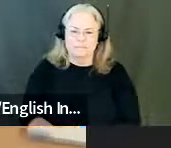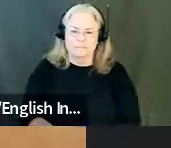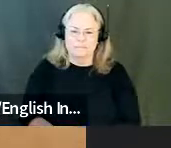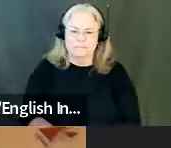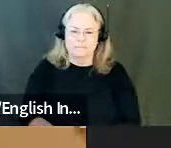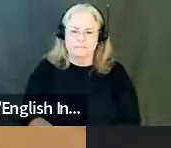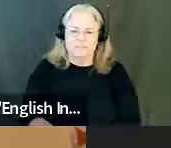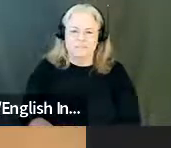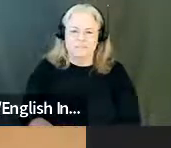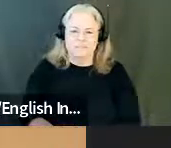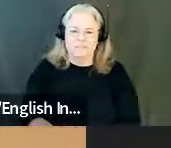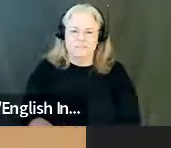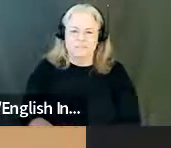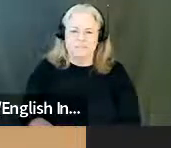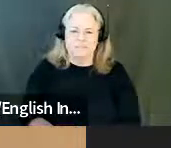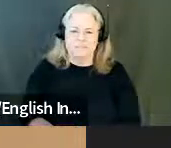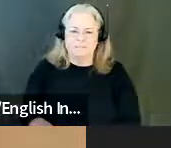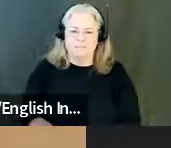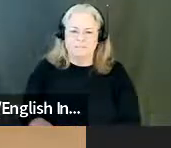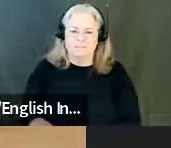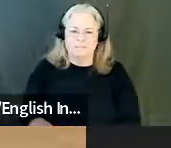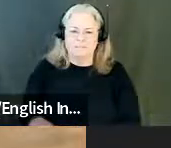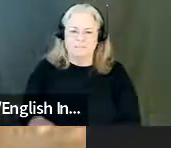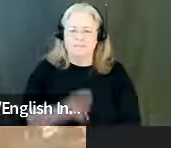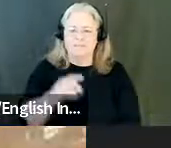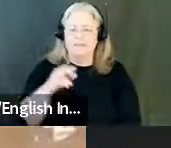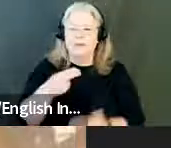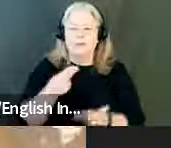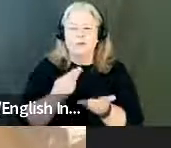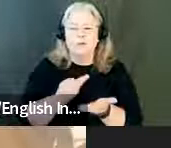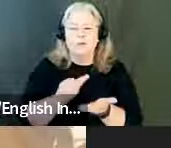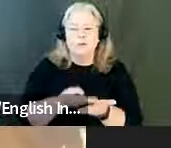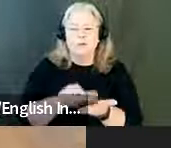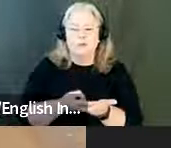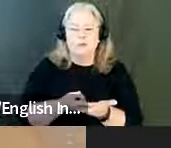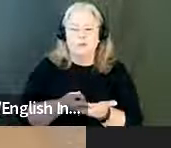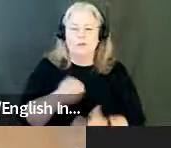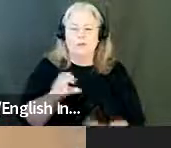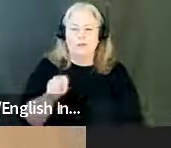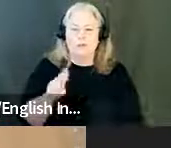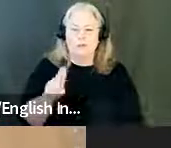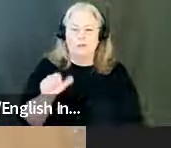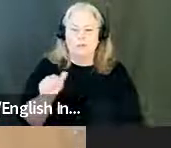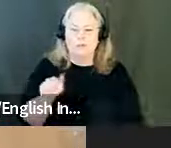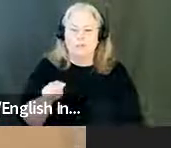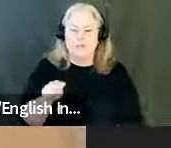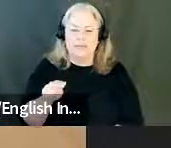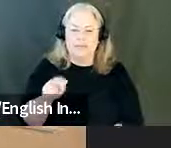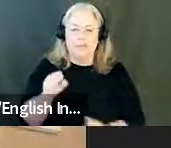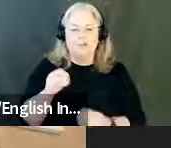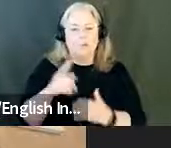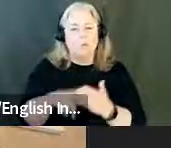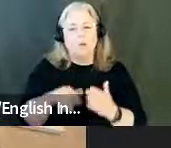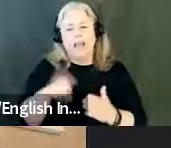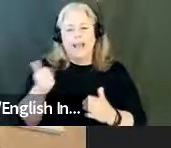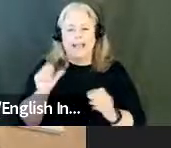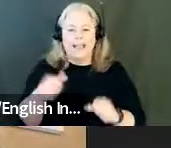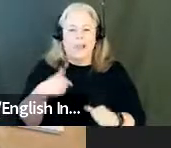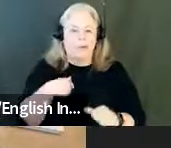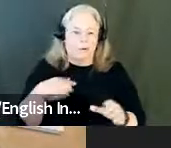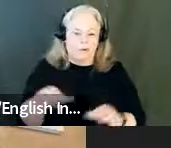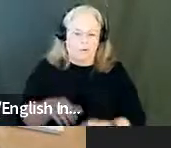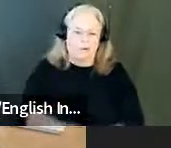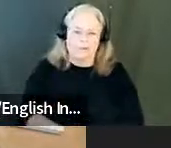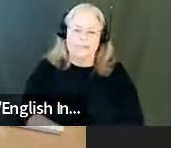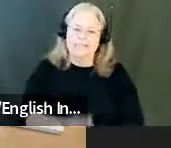All right, so now that we've got the Sushi Susan, now let's talk about what else you could do with this whole configuration.